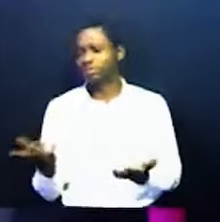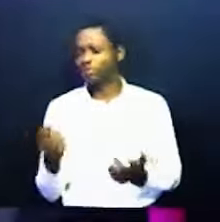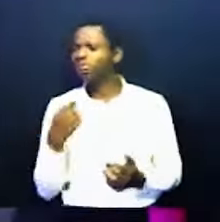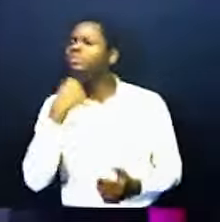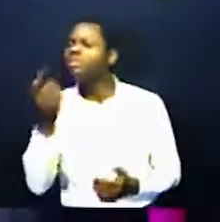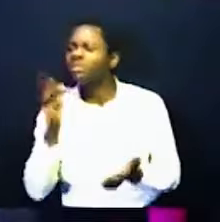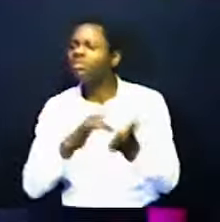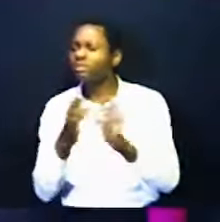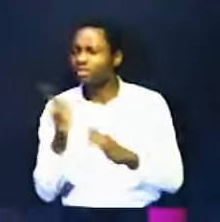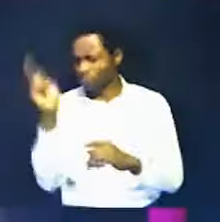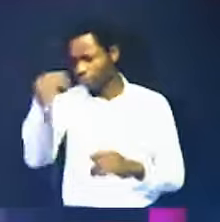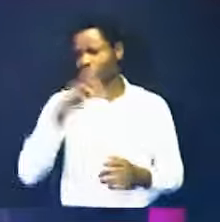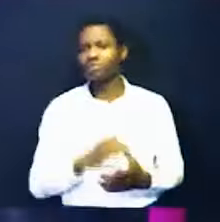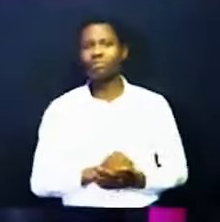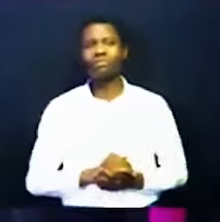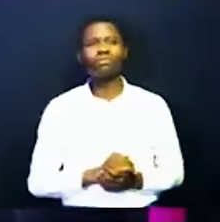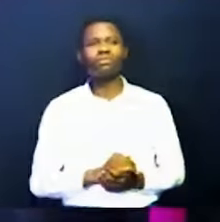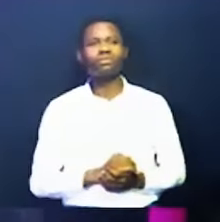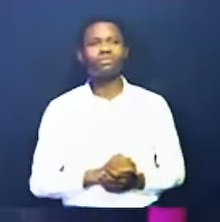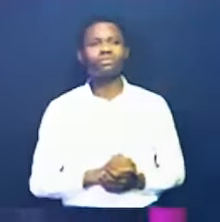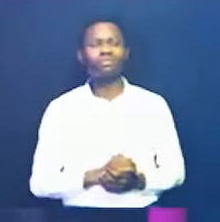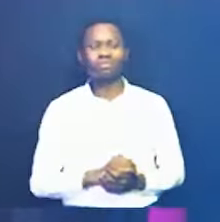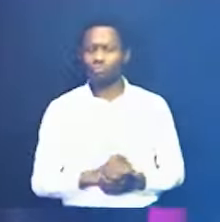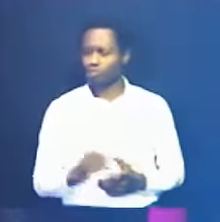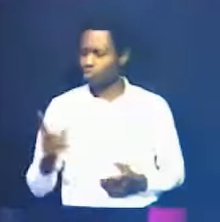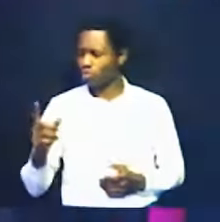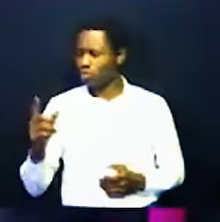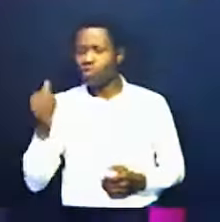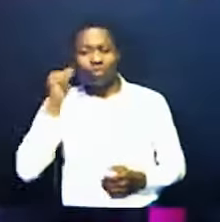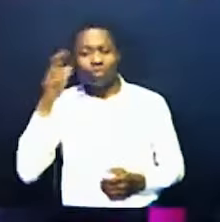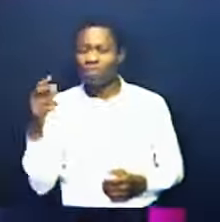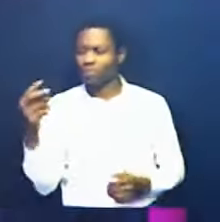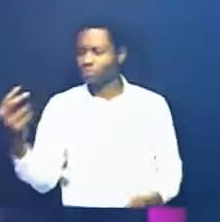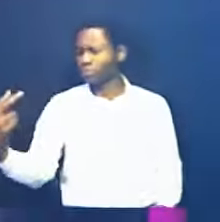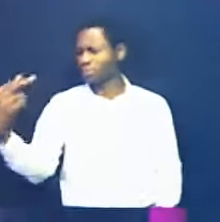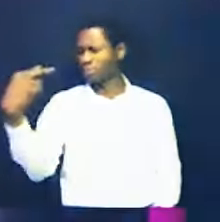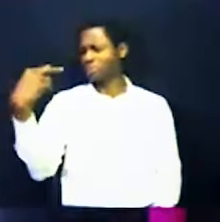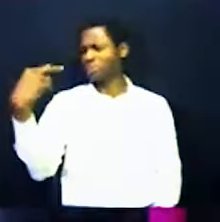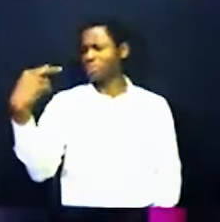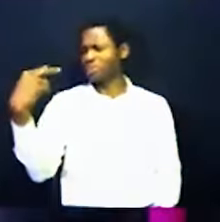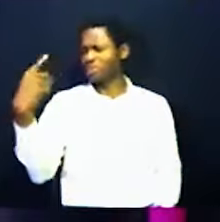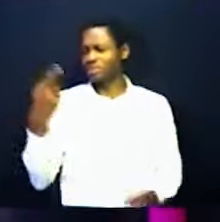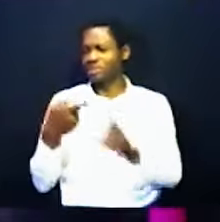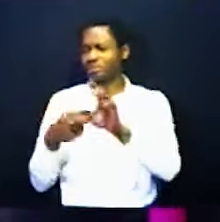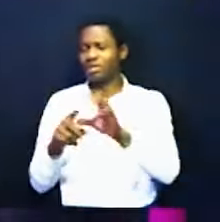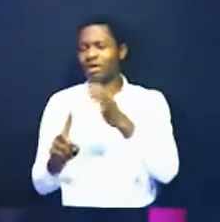him. This lady looked at my face and then tears started